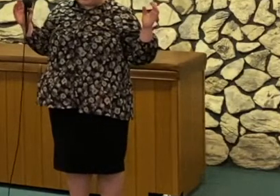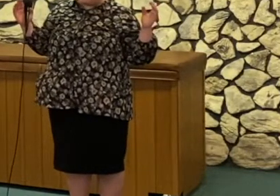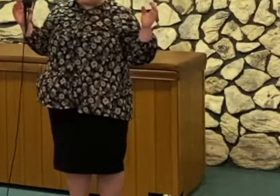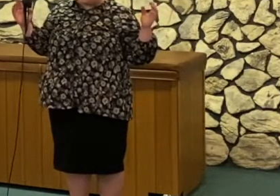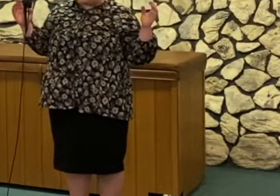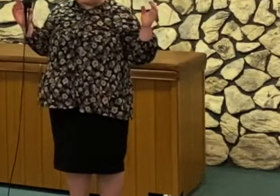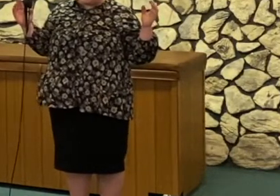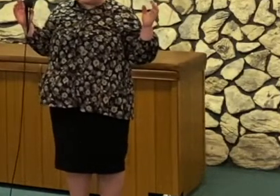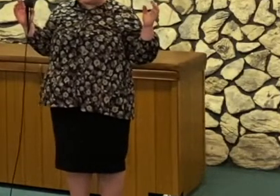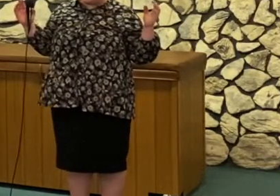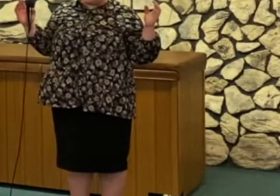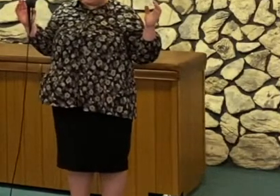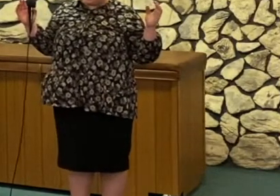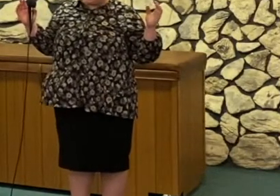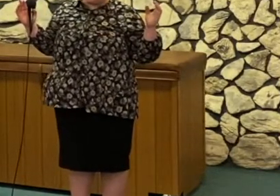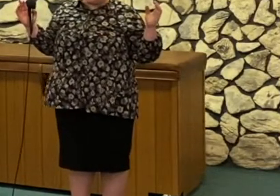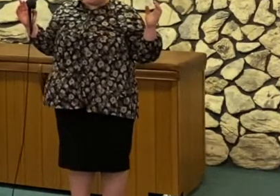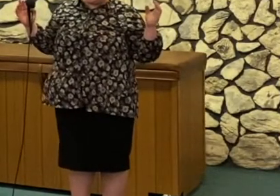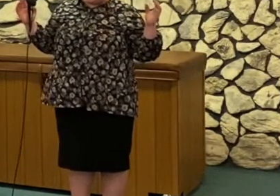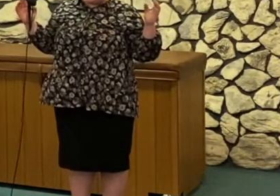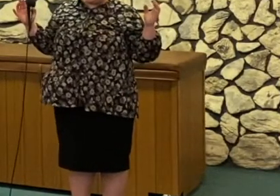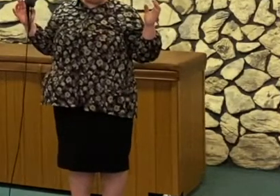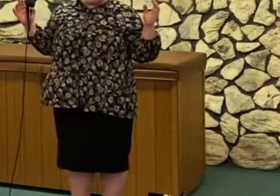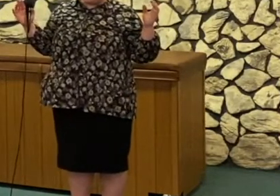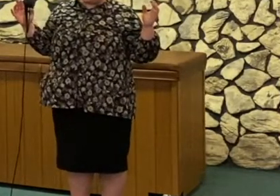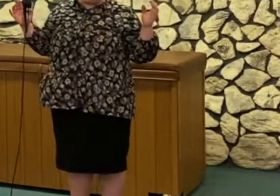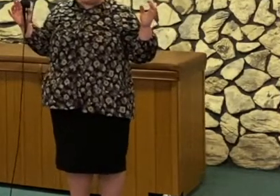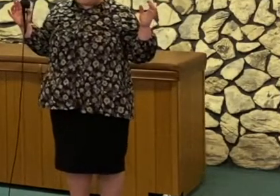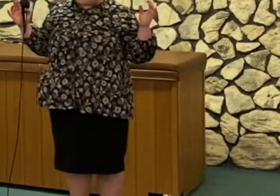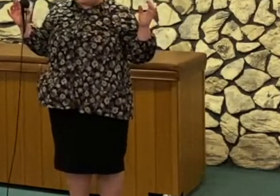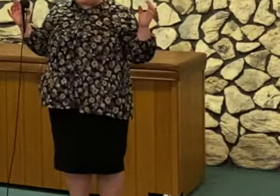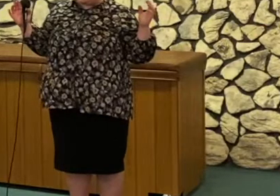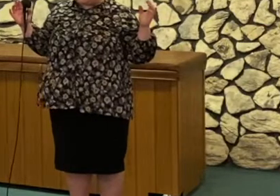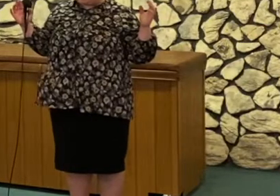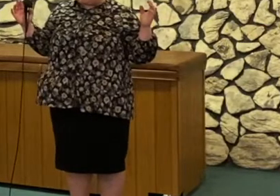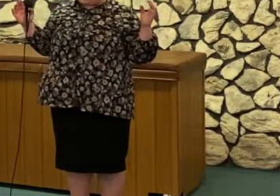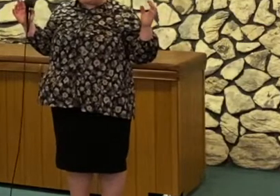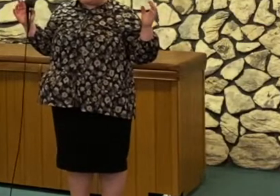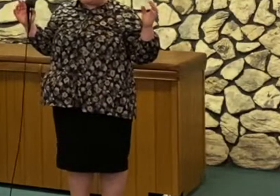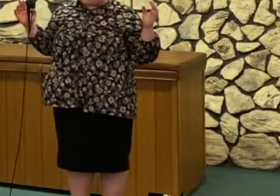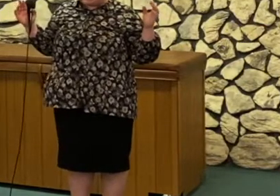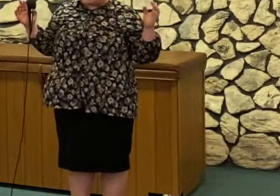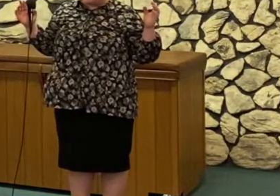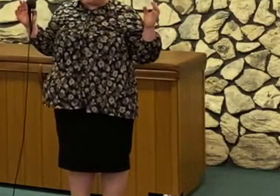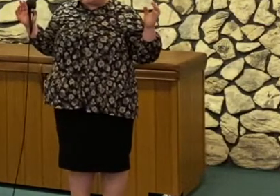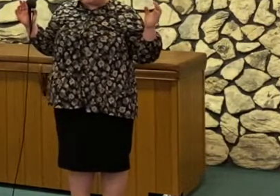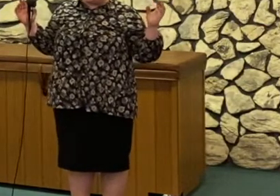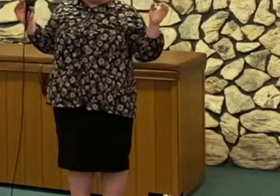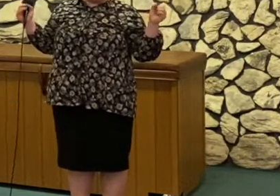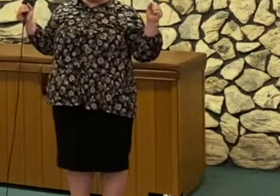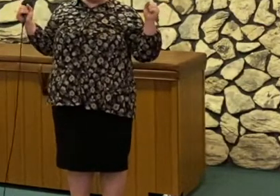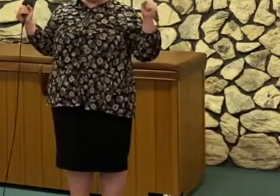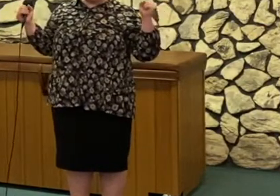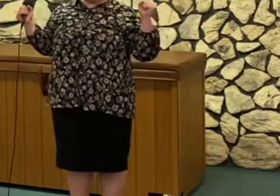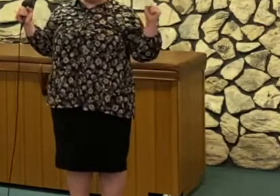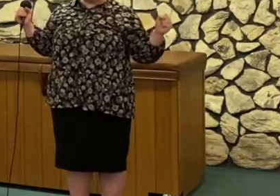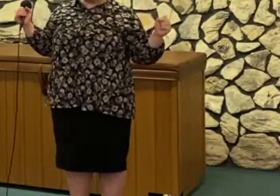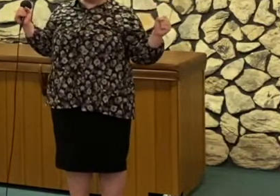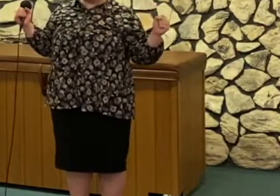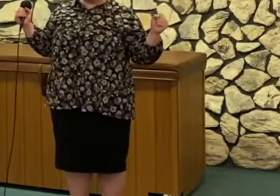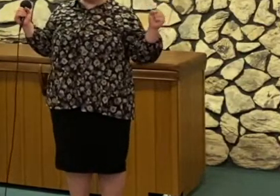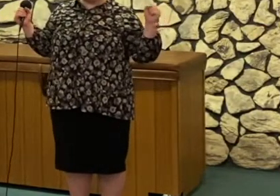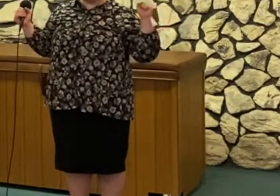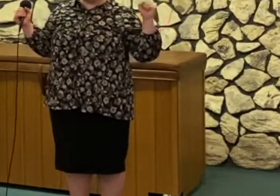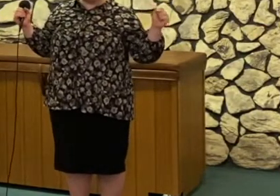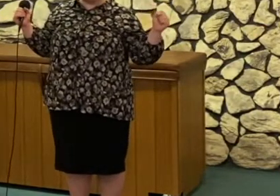eyes, our hearts, our minds, our focus, and our attention, Lord, upon You you would. We ask you, God, help us here right